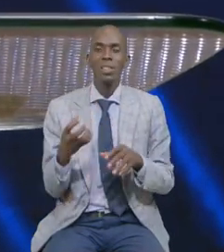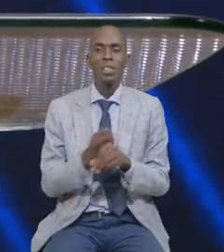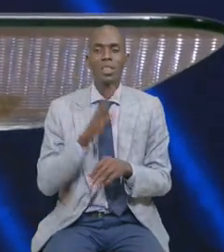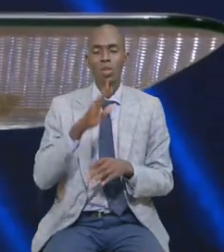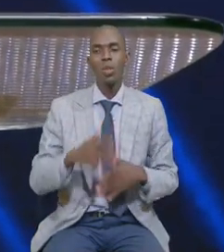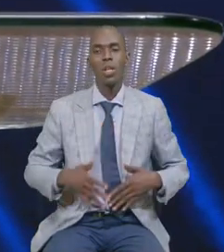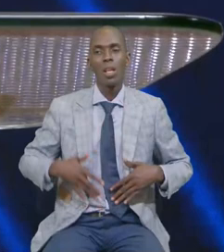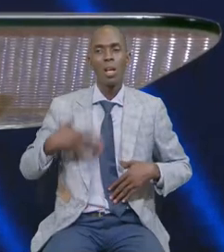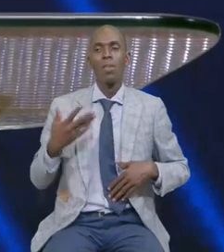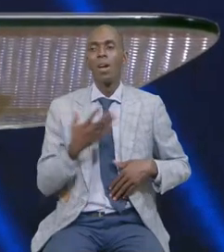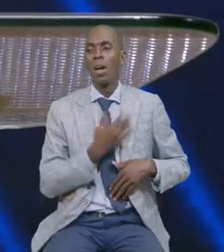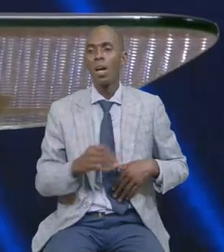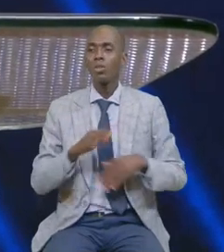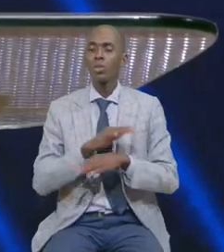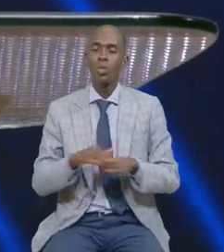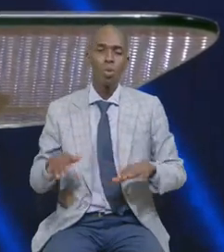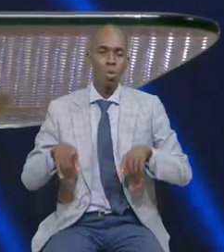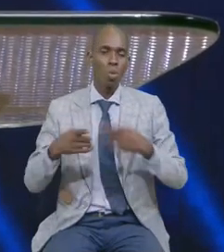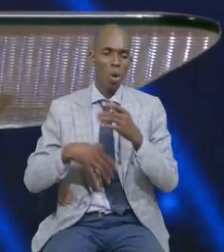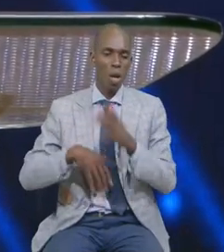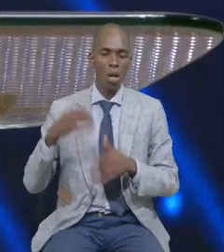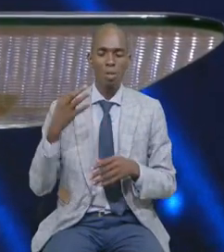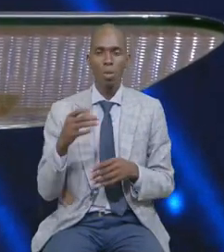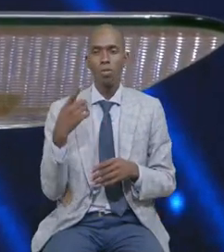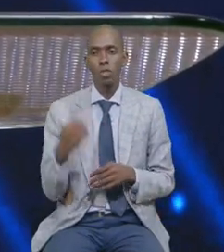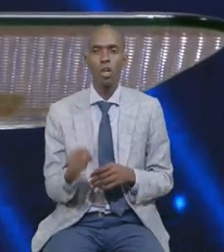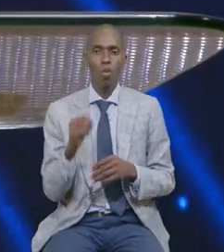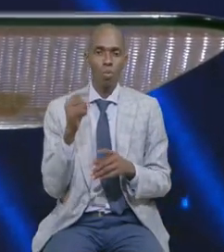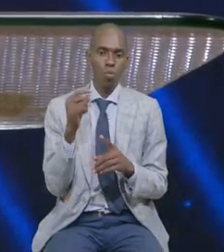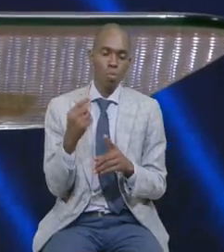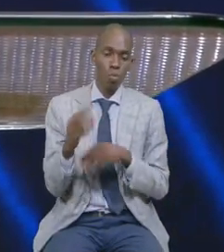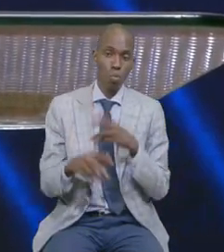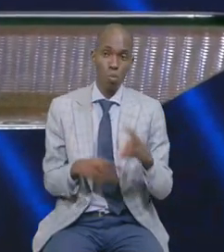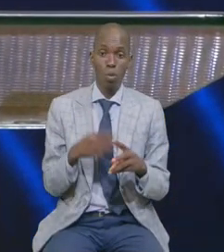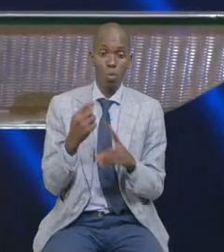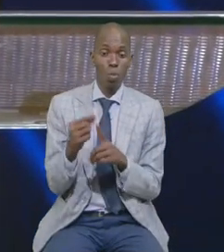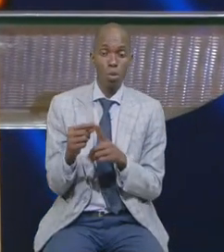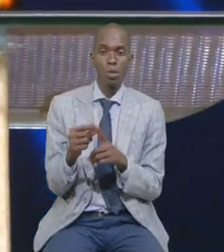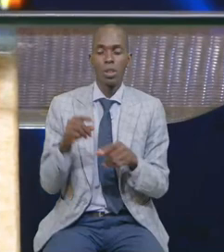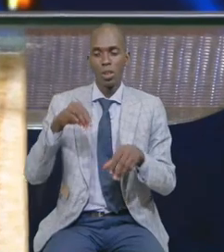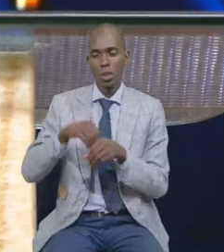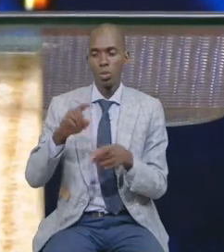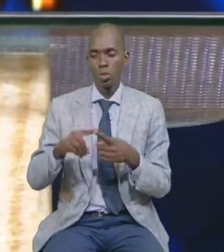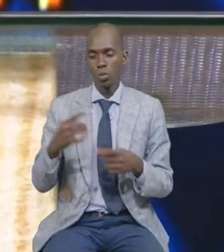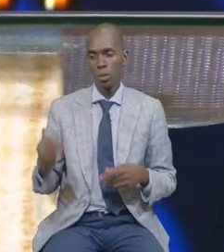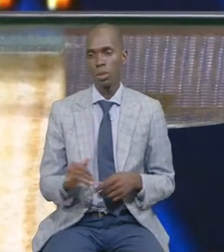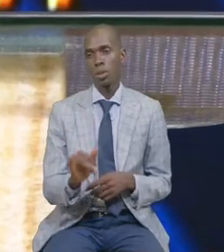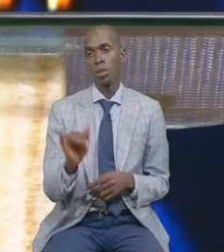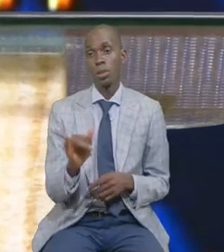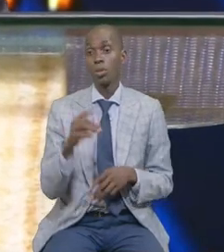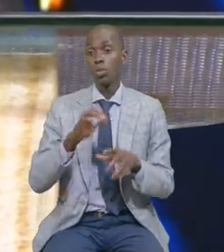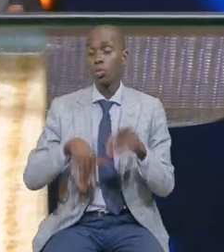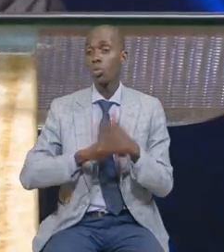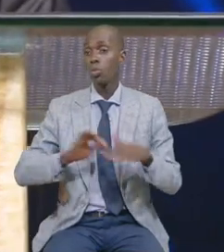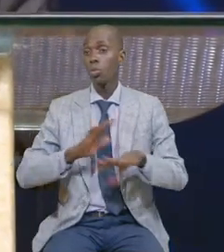and don't go out of the world into eternity because you said this is too